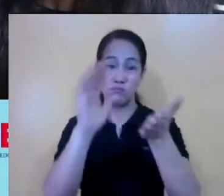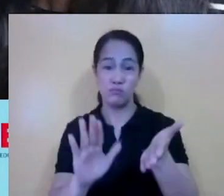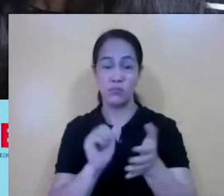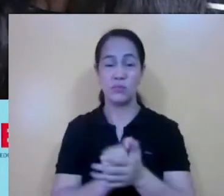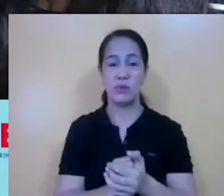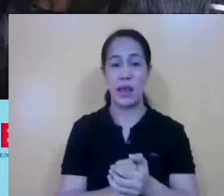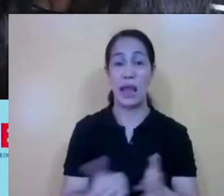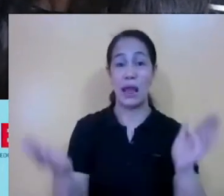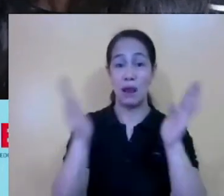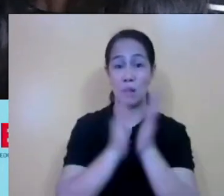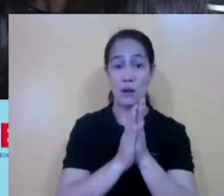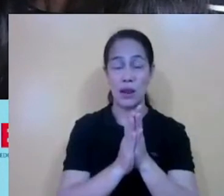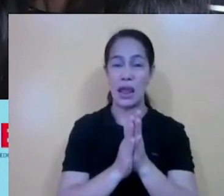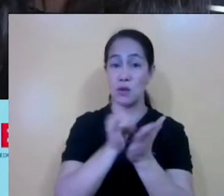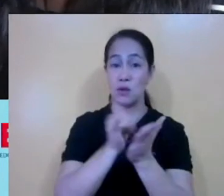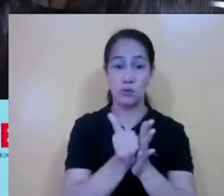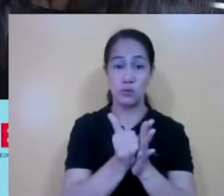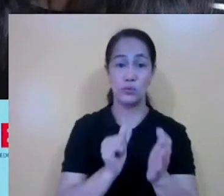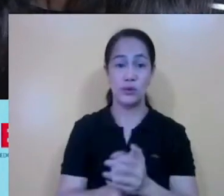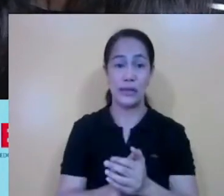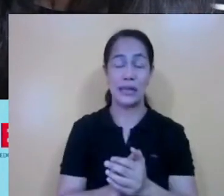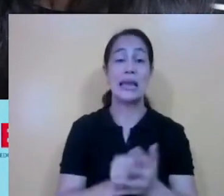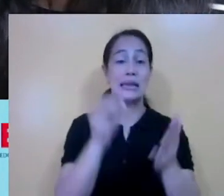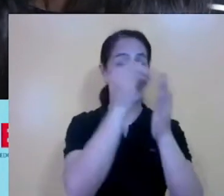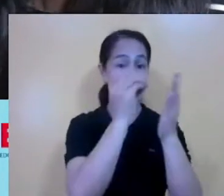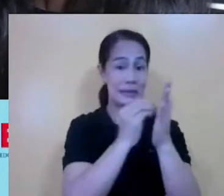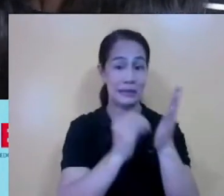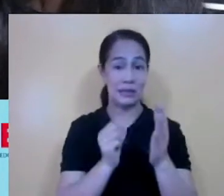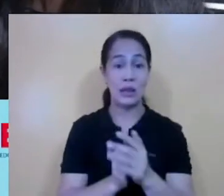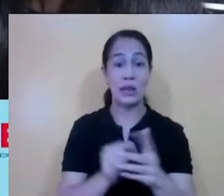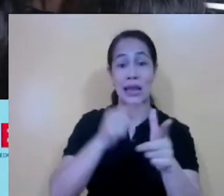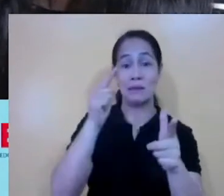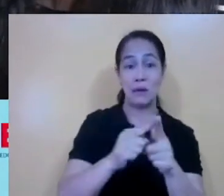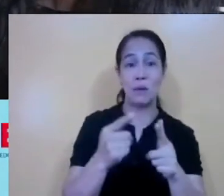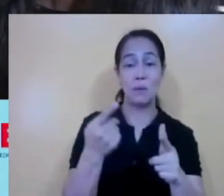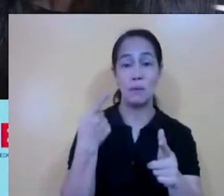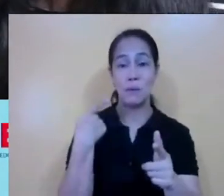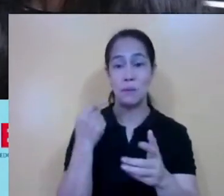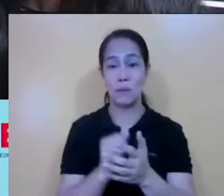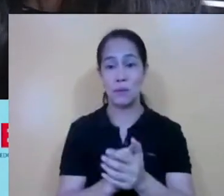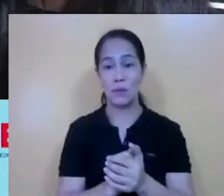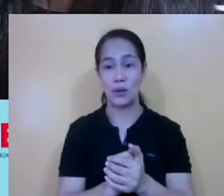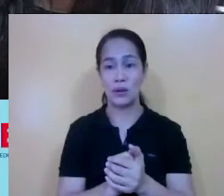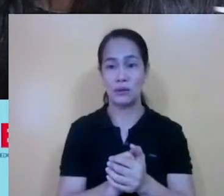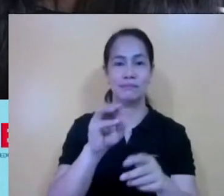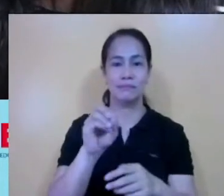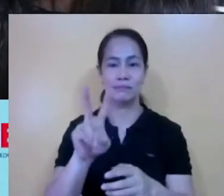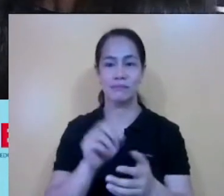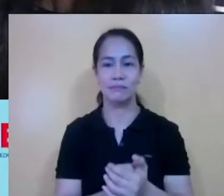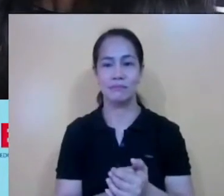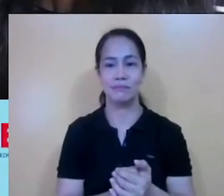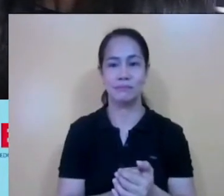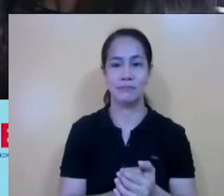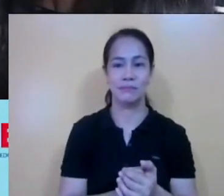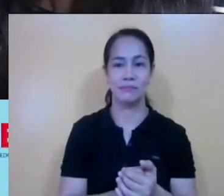those specific indicators, then you will have to opt to submit the other set of MOVs. Next,